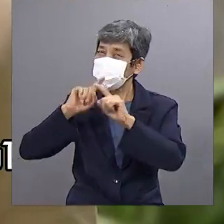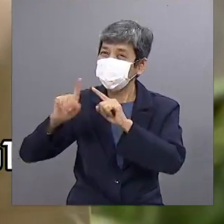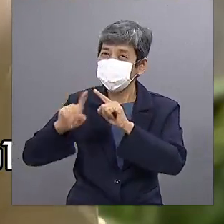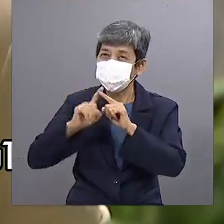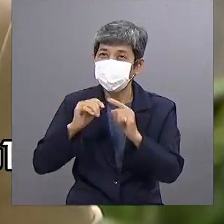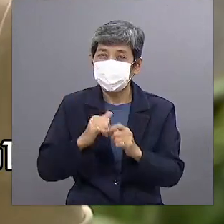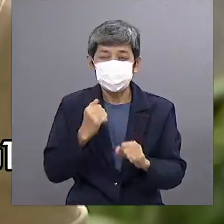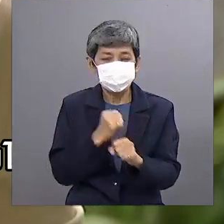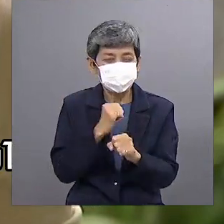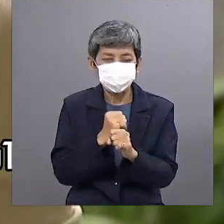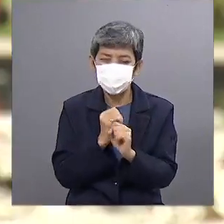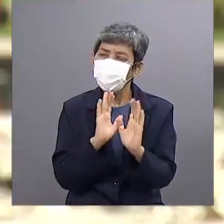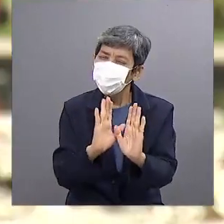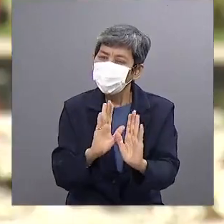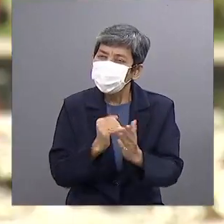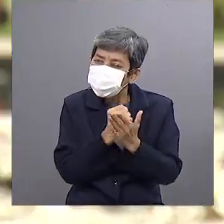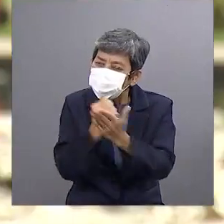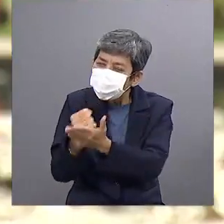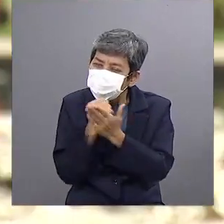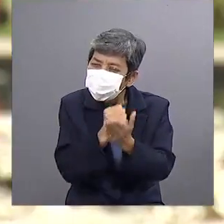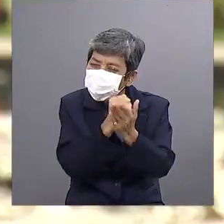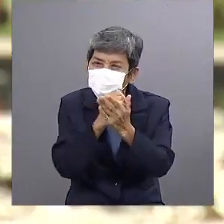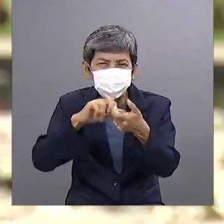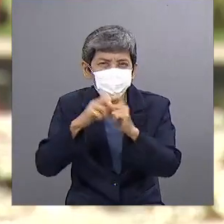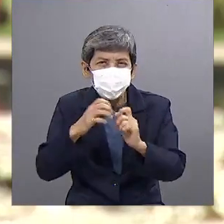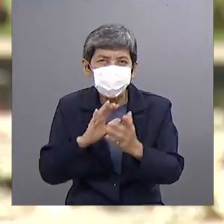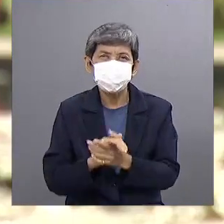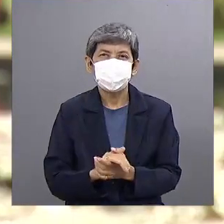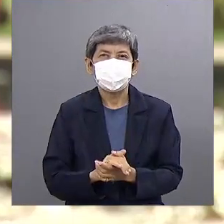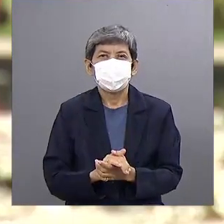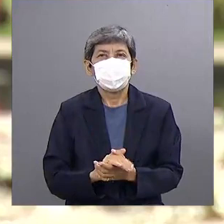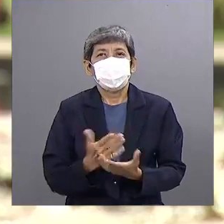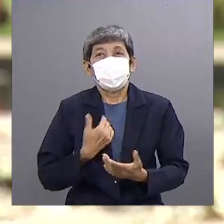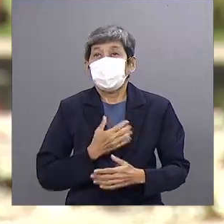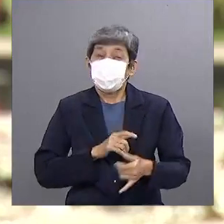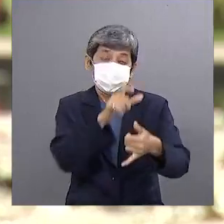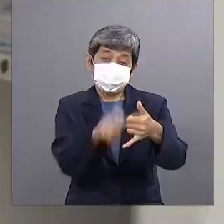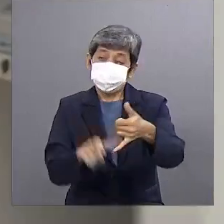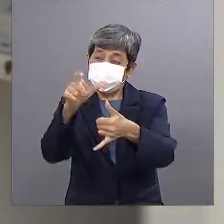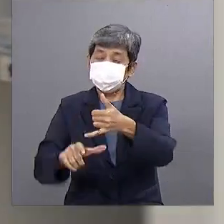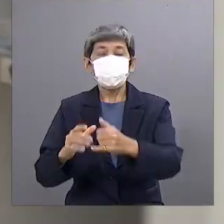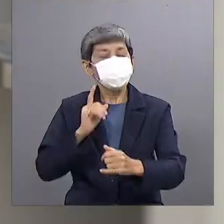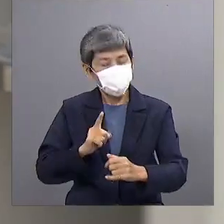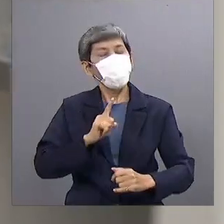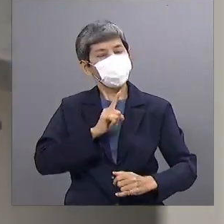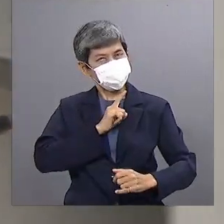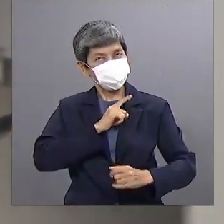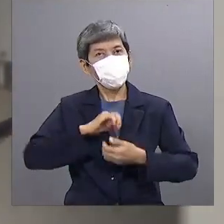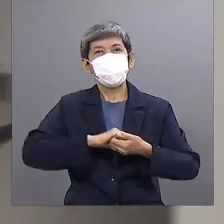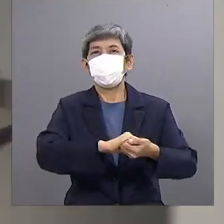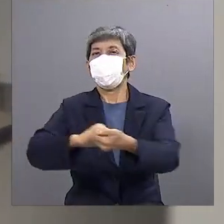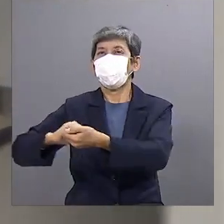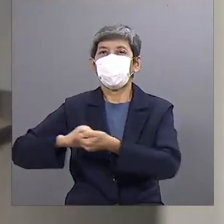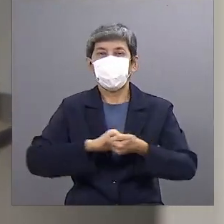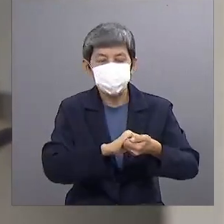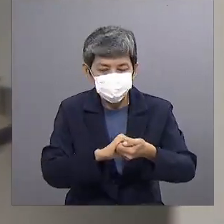down what's going to happen? As an individual, of course, you can always contribute. Yeah. For example, there's a lot of plastic waste,